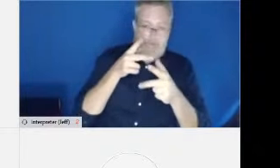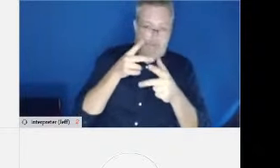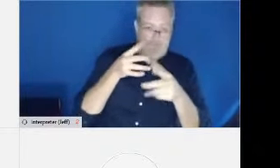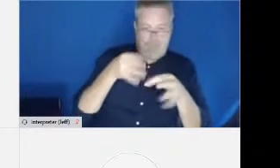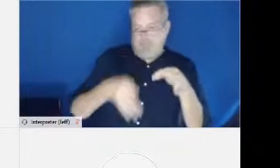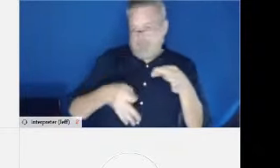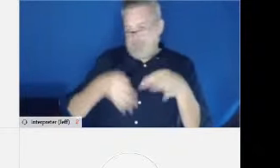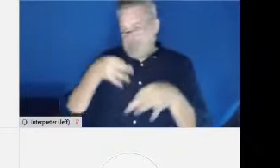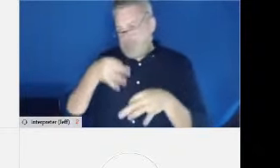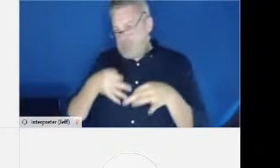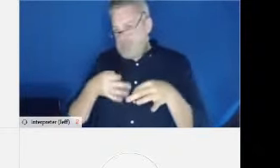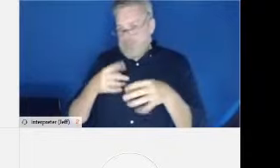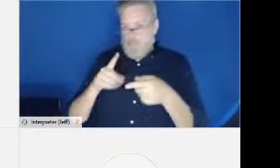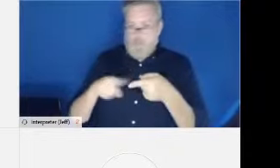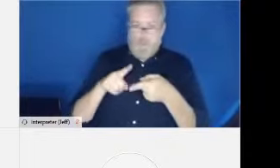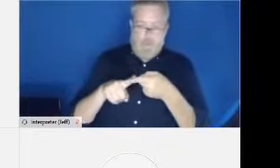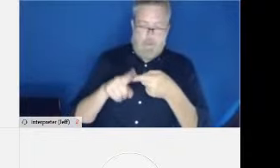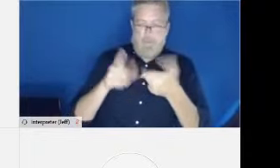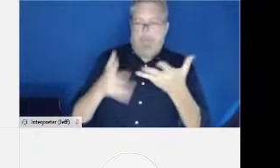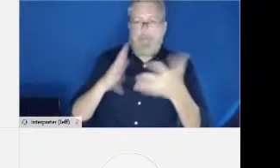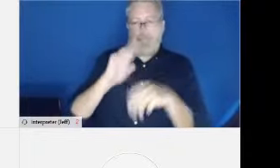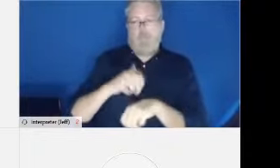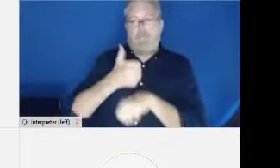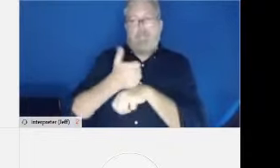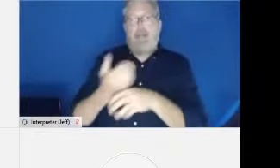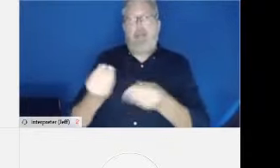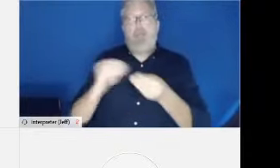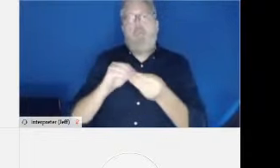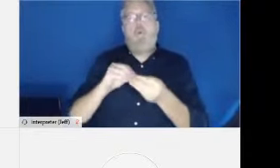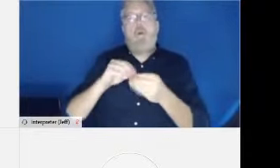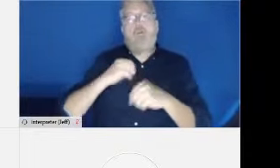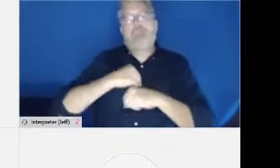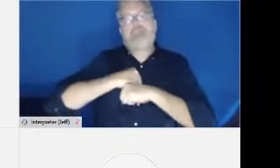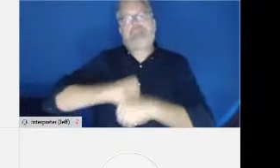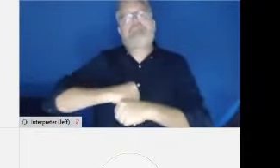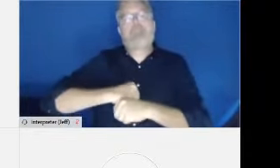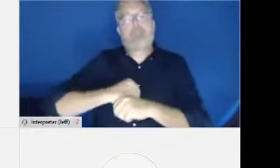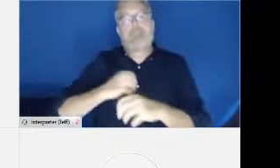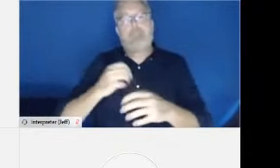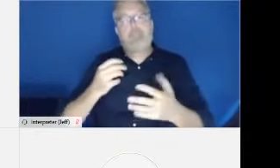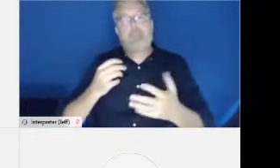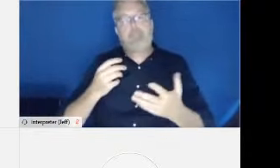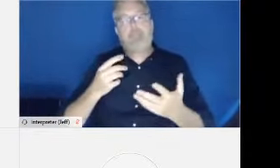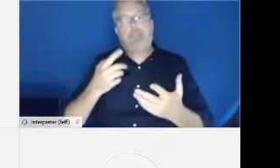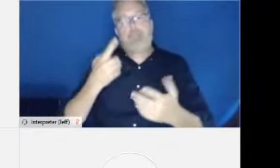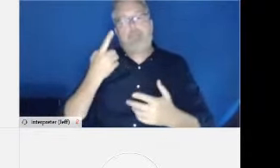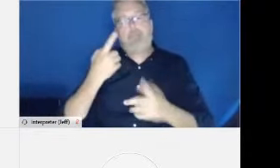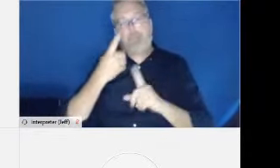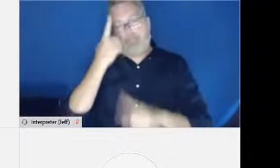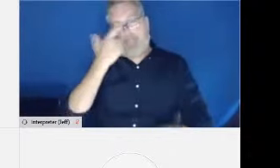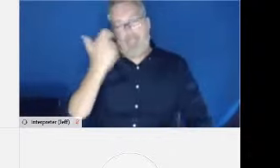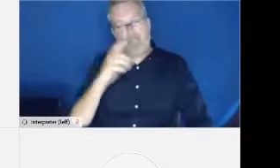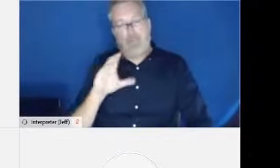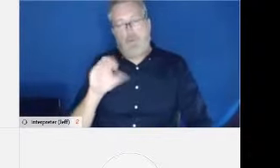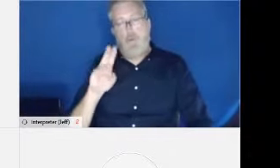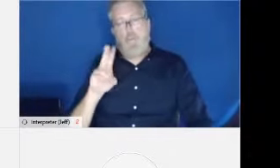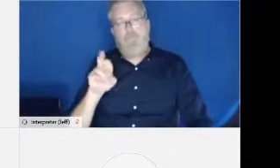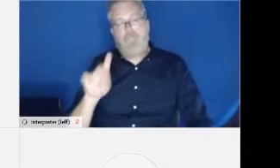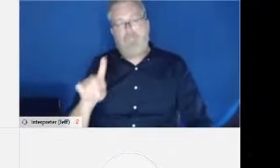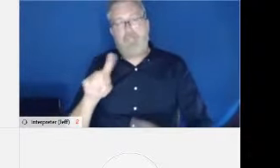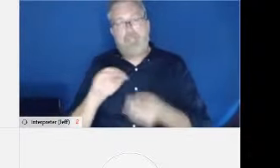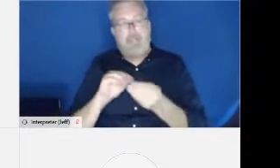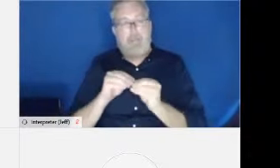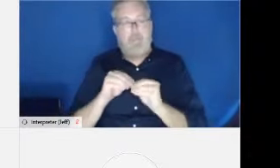judge when we might want to take additional actions relative to COVID cases on